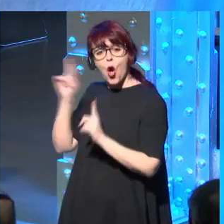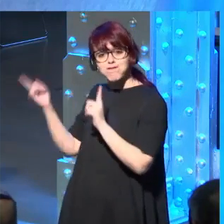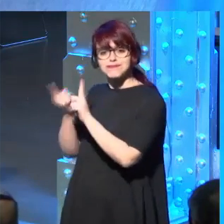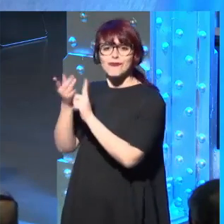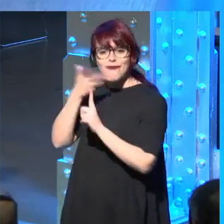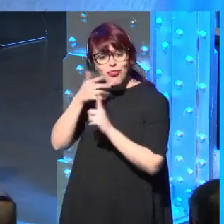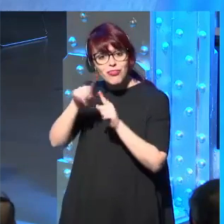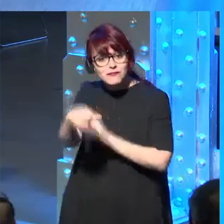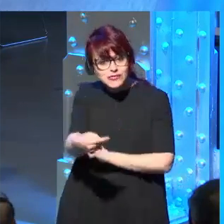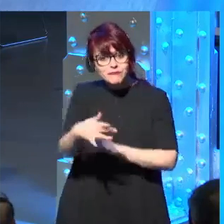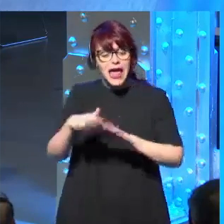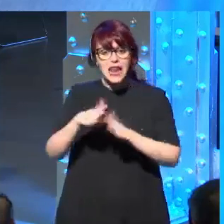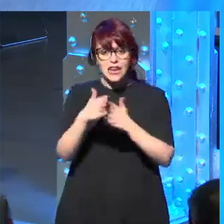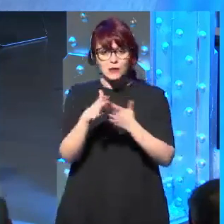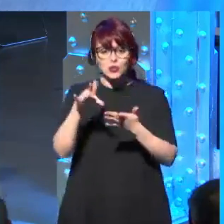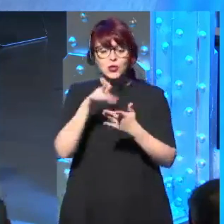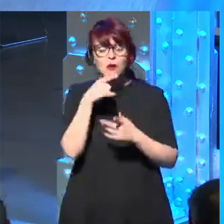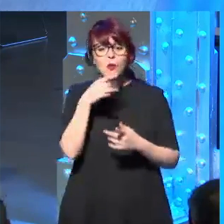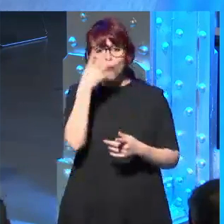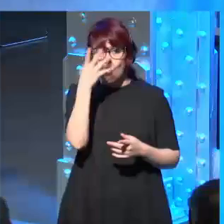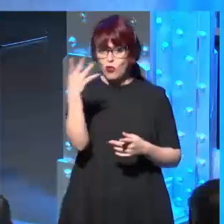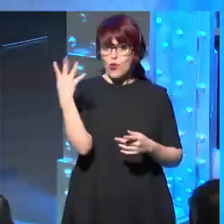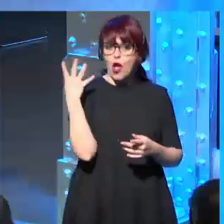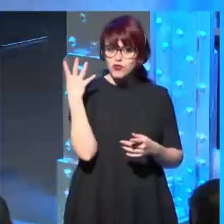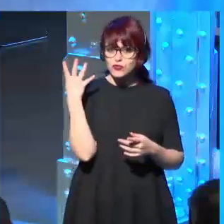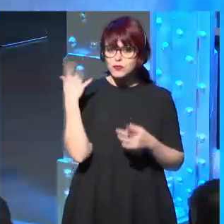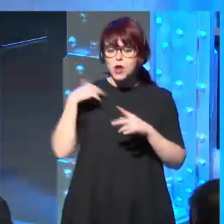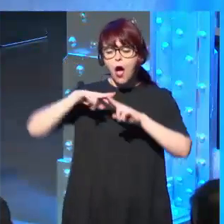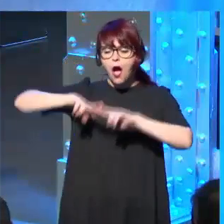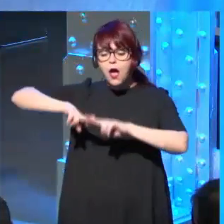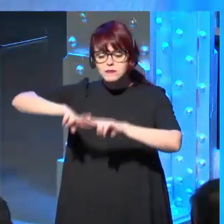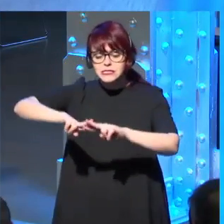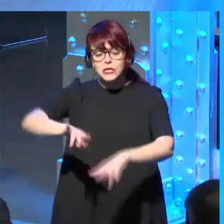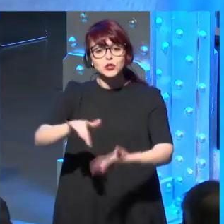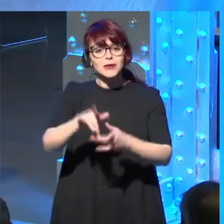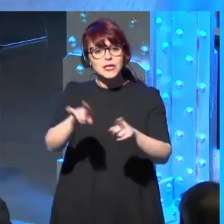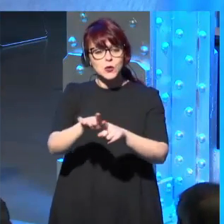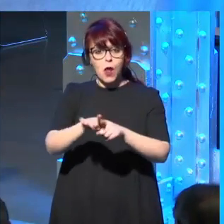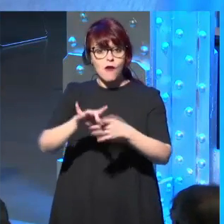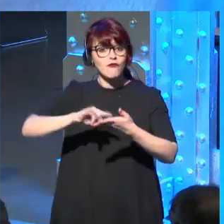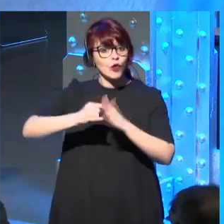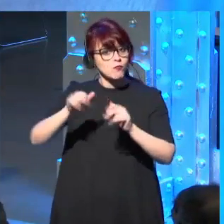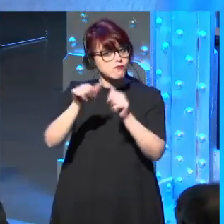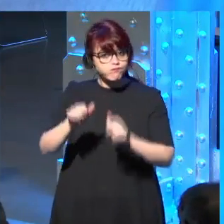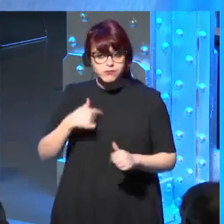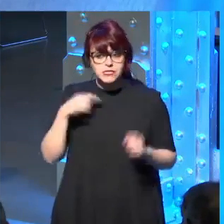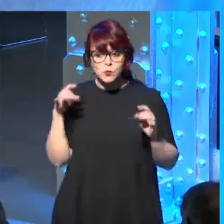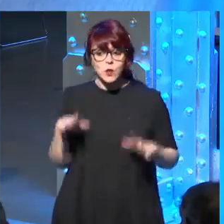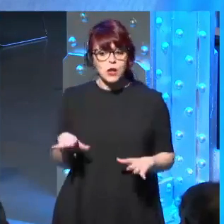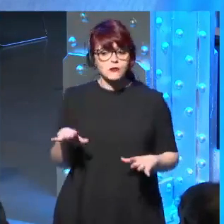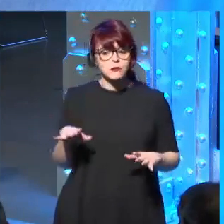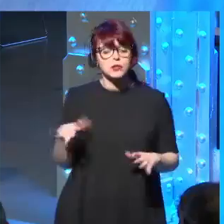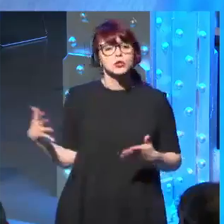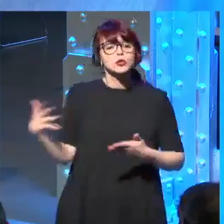ago. I begin to search, and that's my method of working, old well diggers. And in fact,